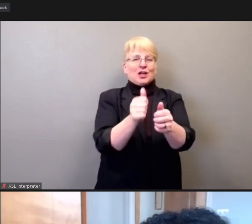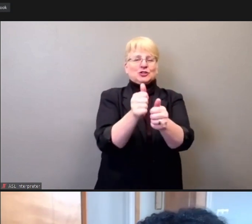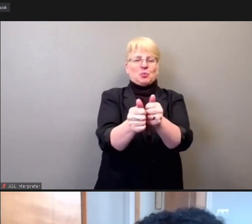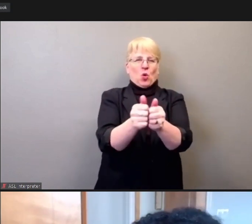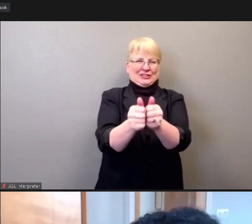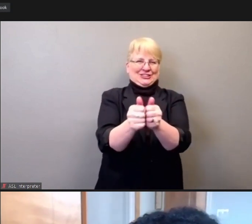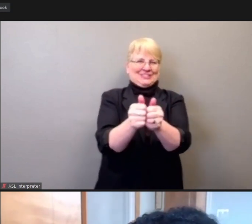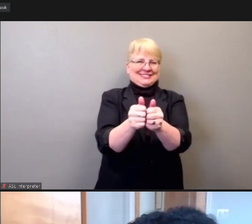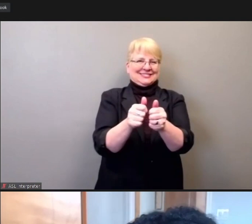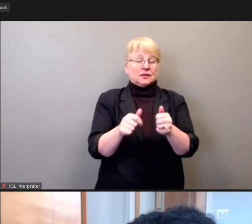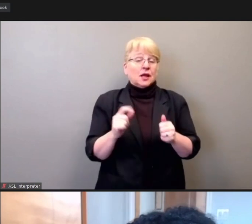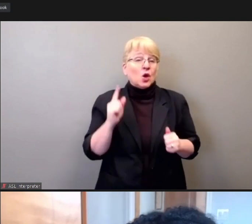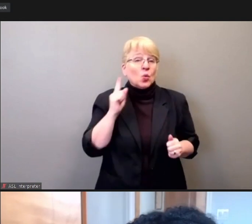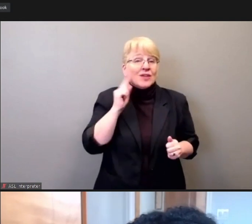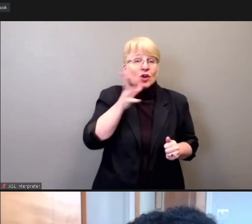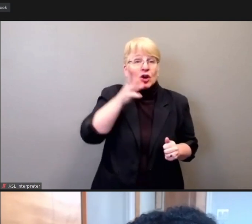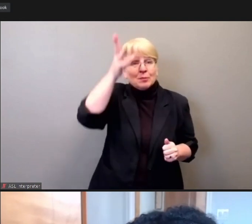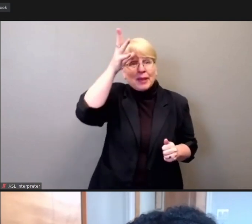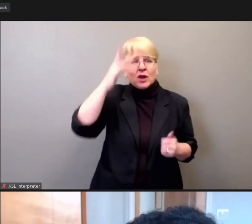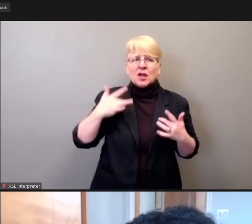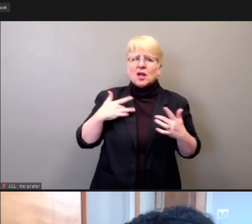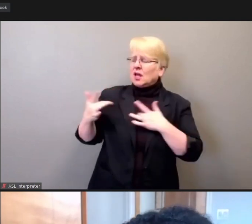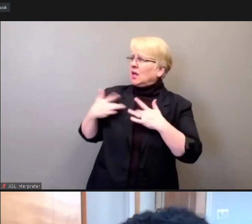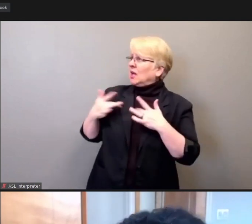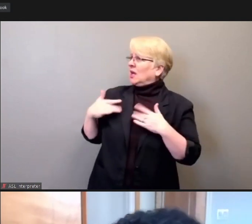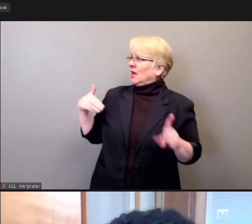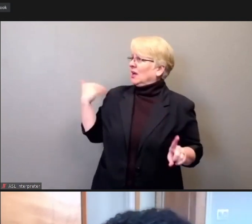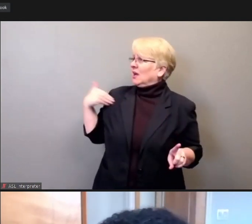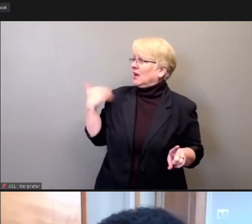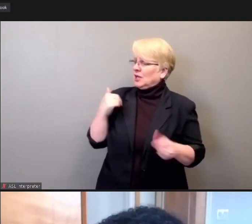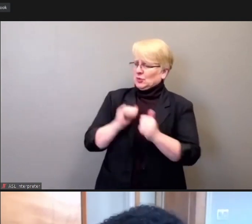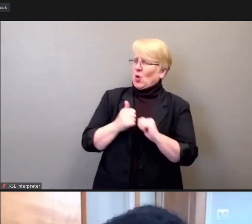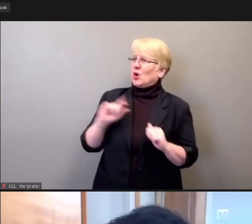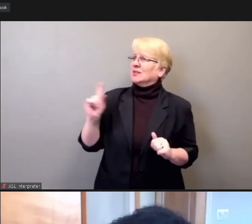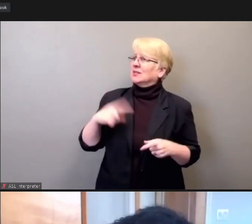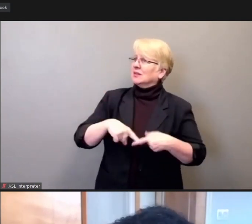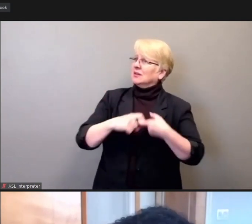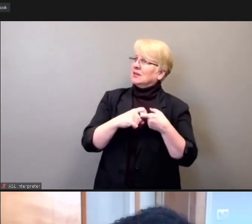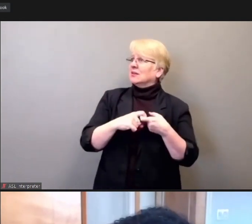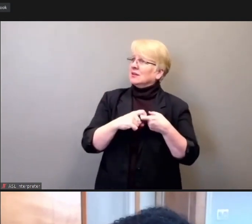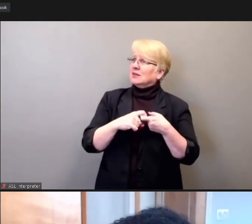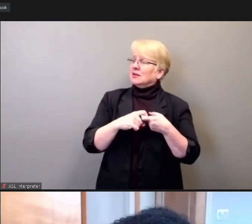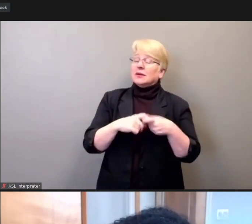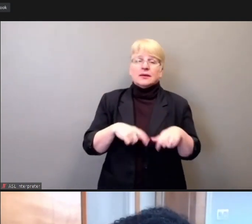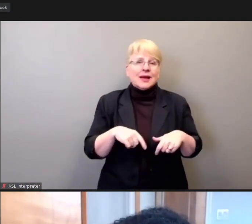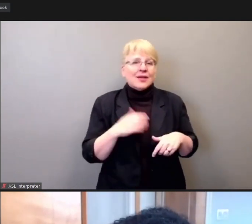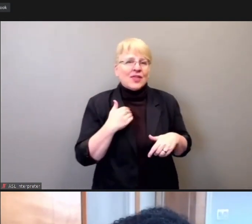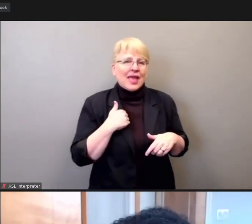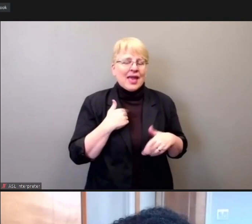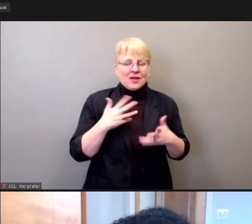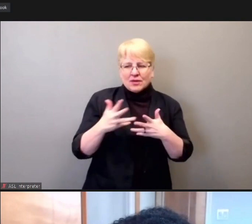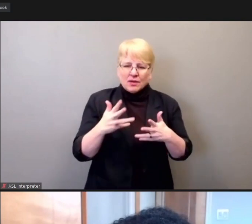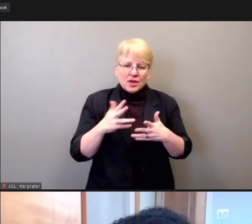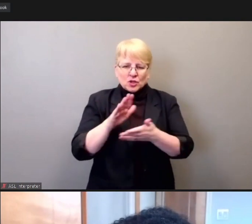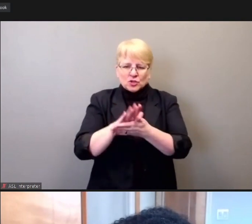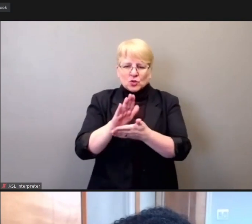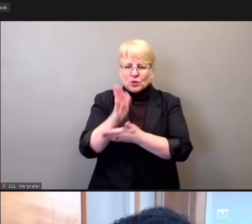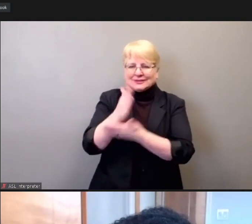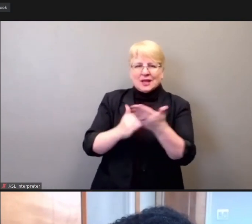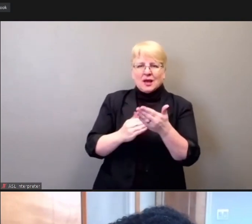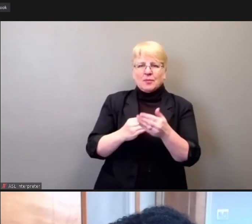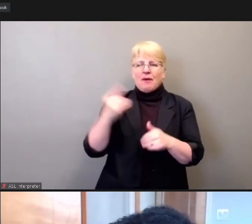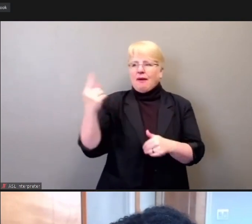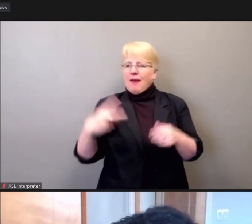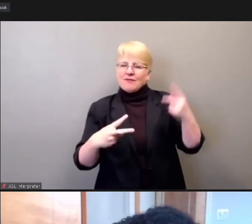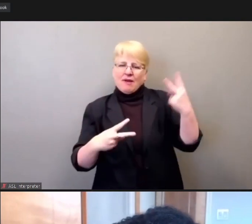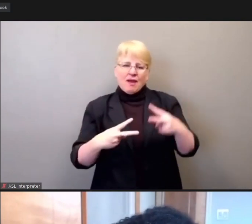hear from parents concerned about youth sports. There is the tie between schools going back for hybrid learning and allowing for team sports. Are